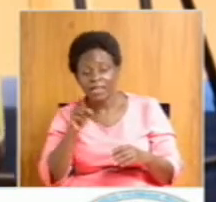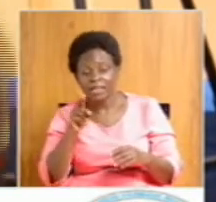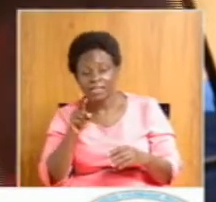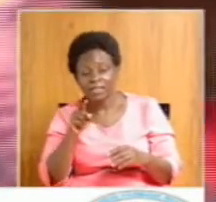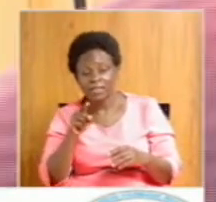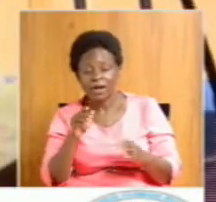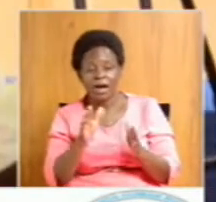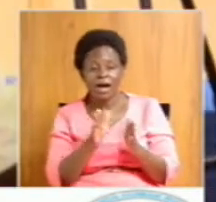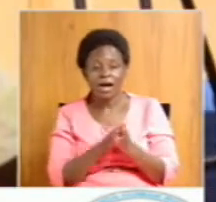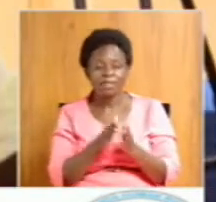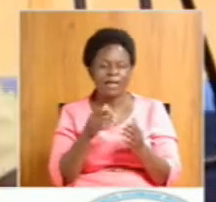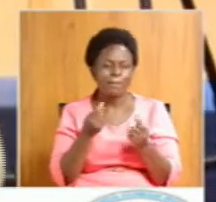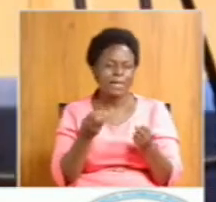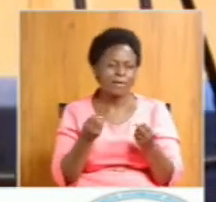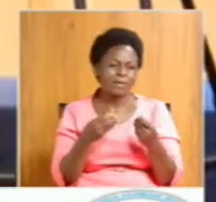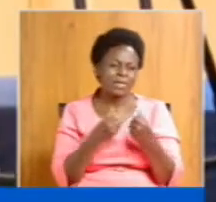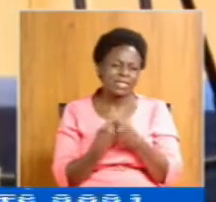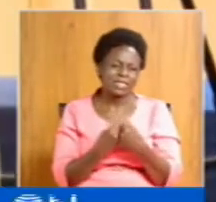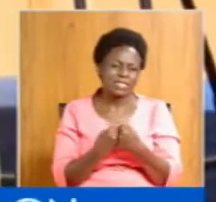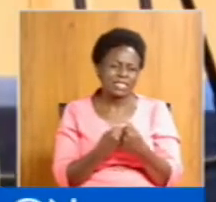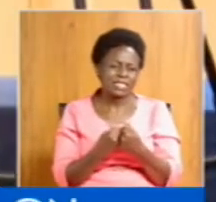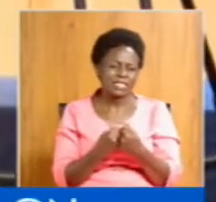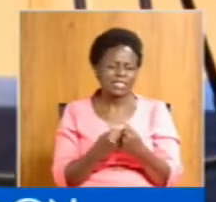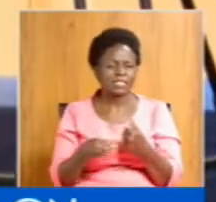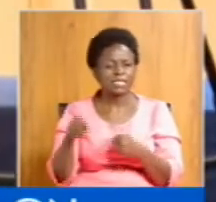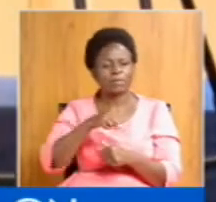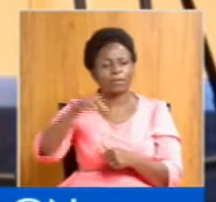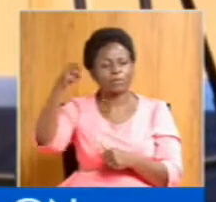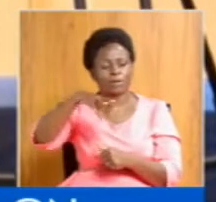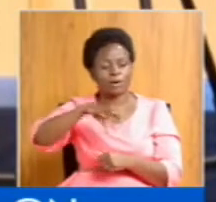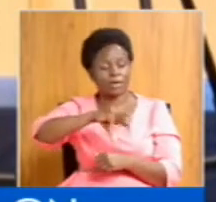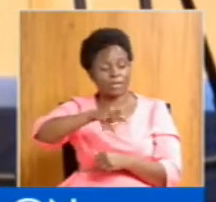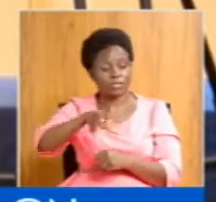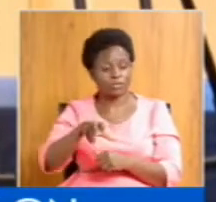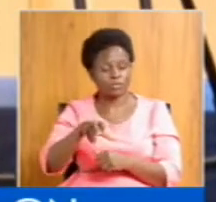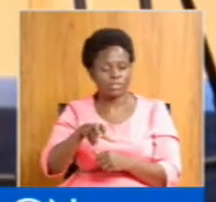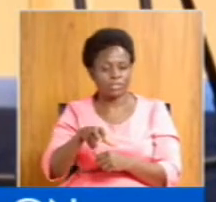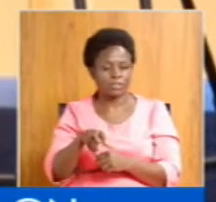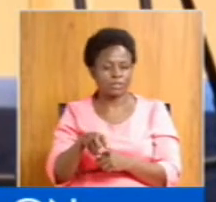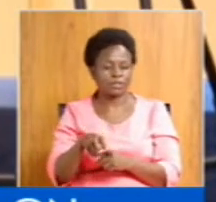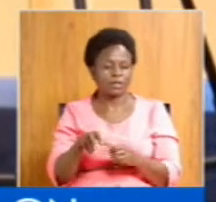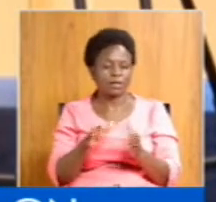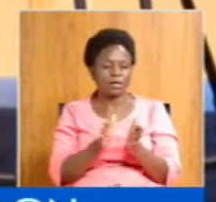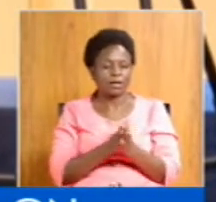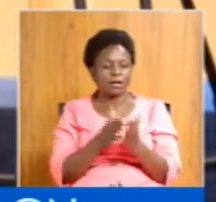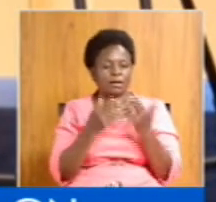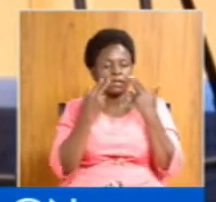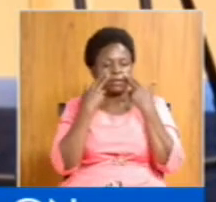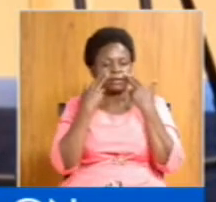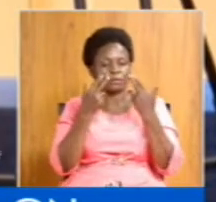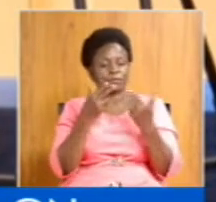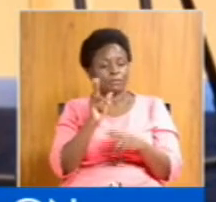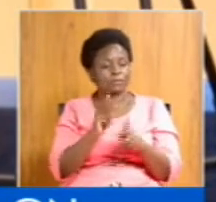and there are really very many challenges as far as the electricity in that region is concerned and you find that